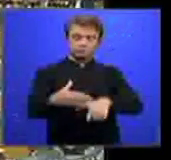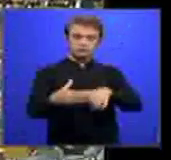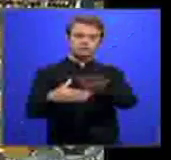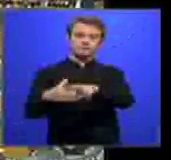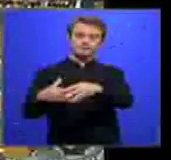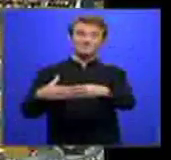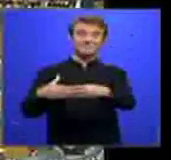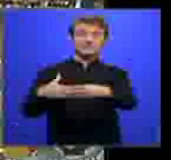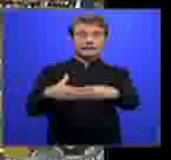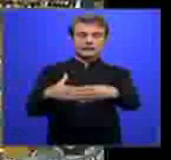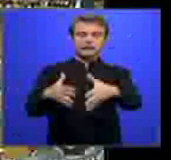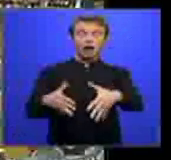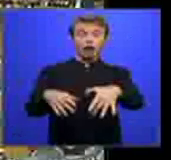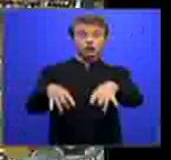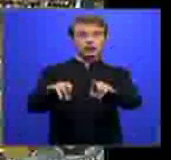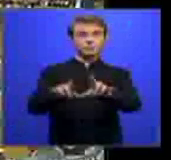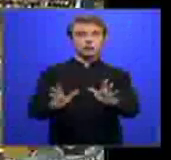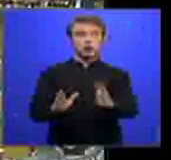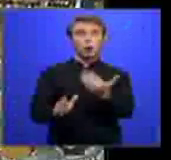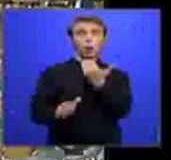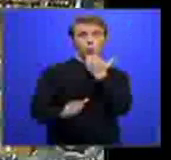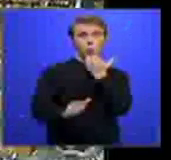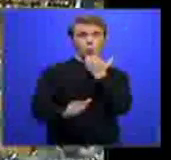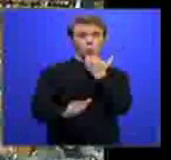Jacob as chairperson.